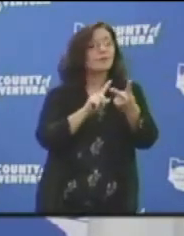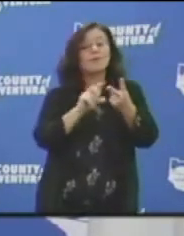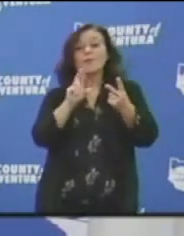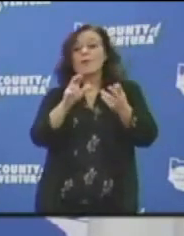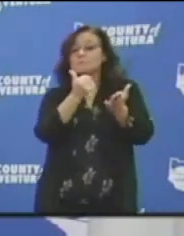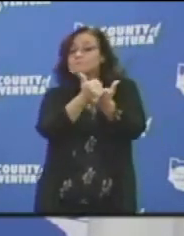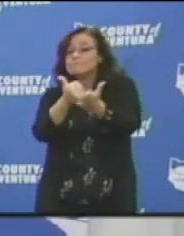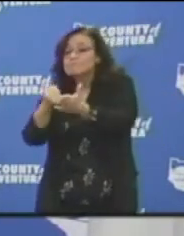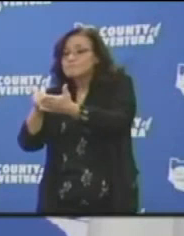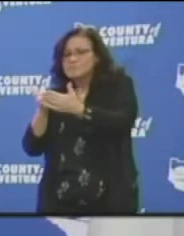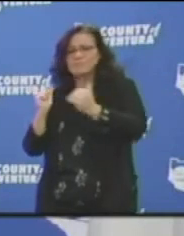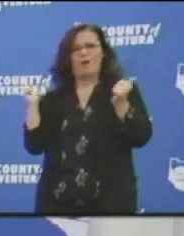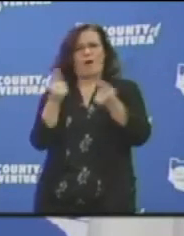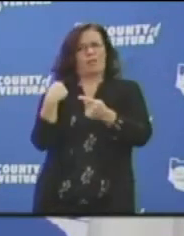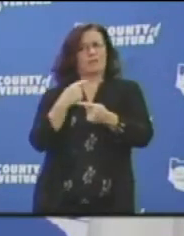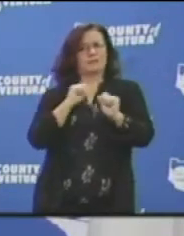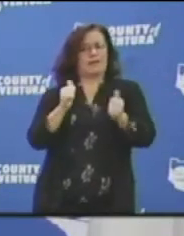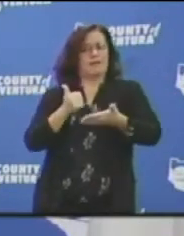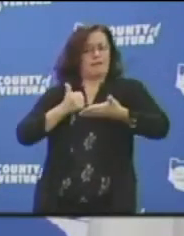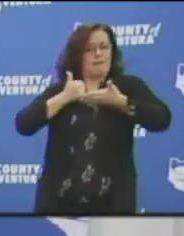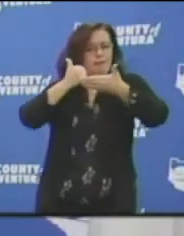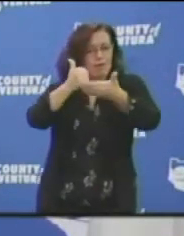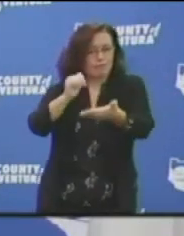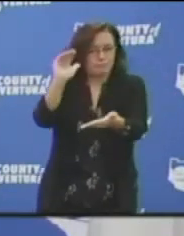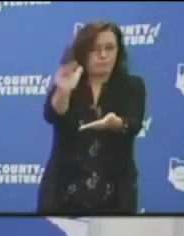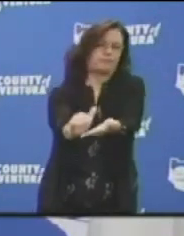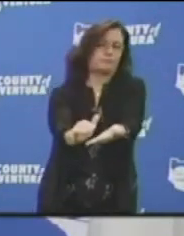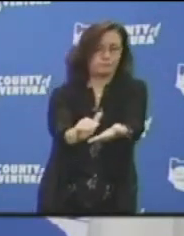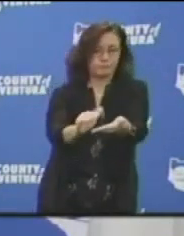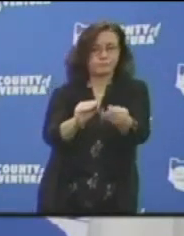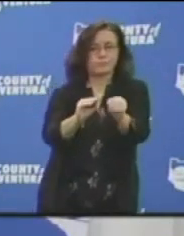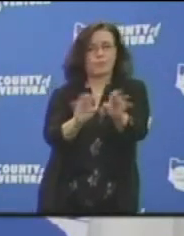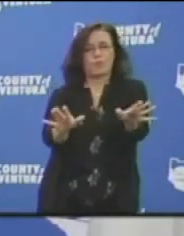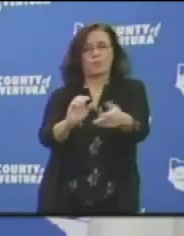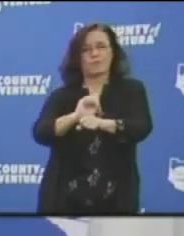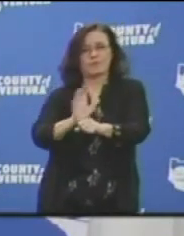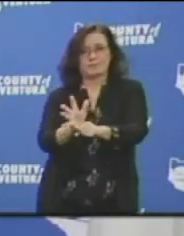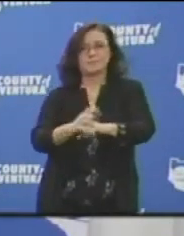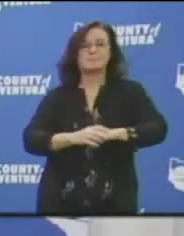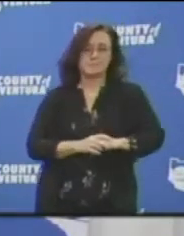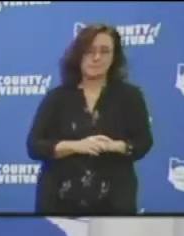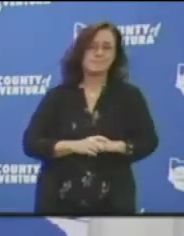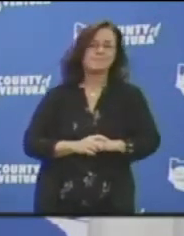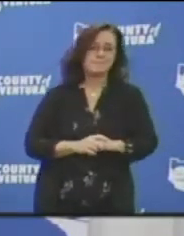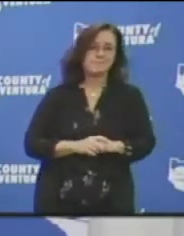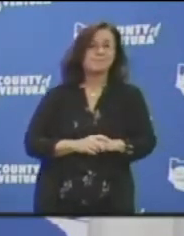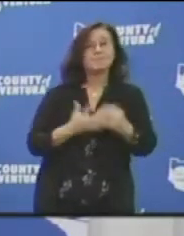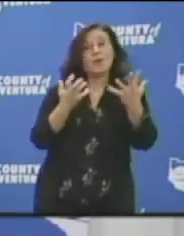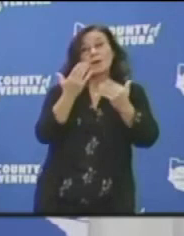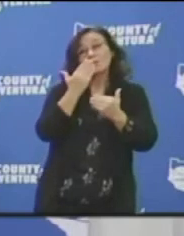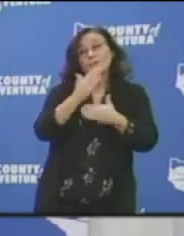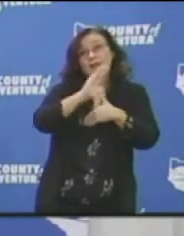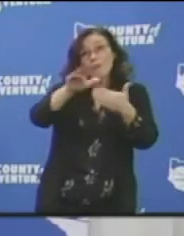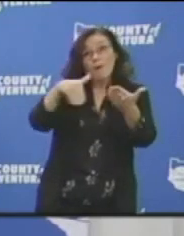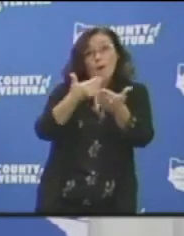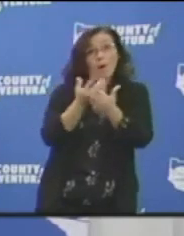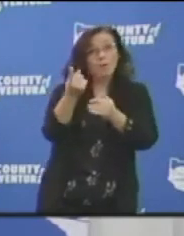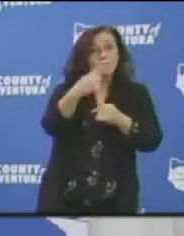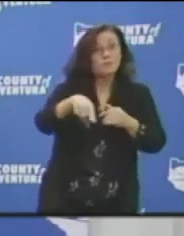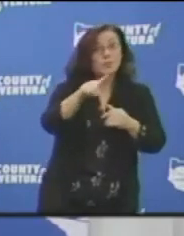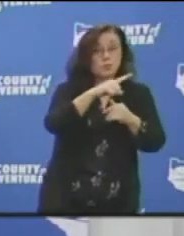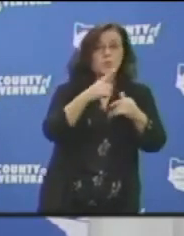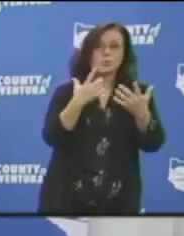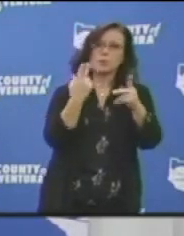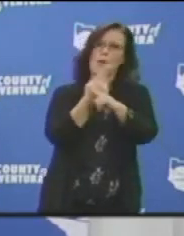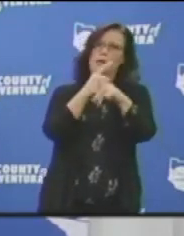a positive difference. I want to thank everyone who wears a mask. I want